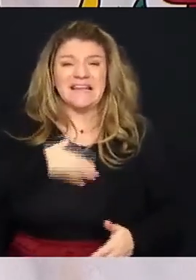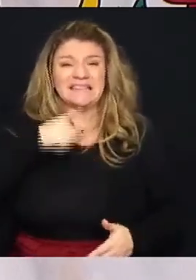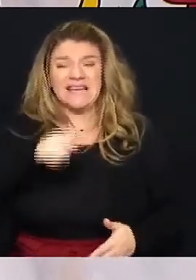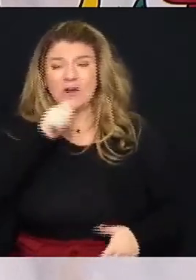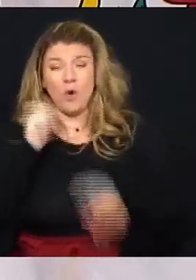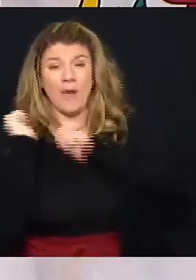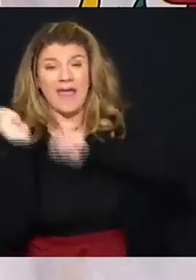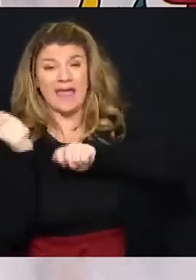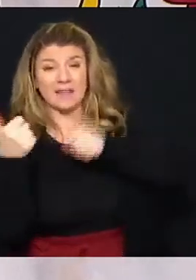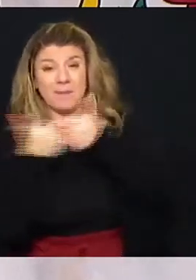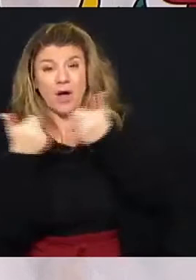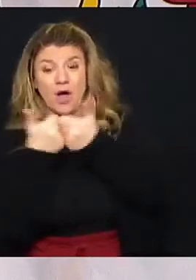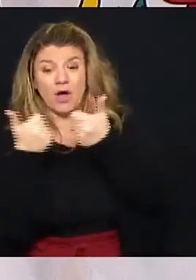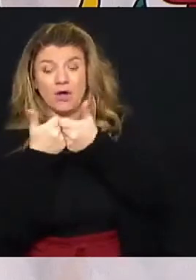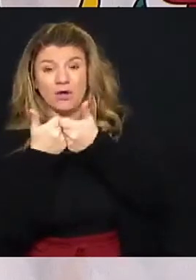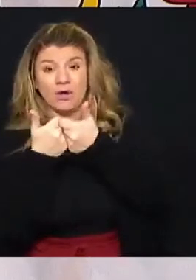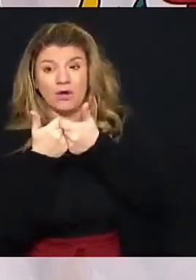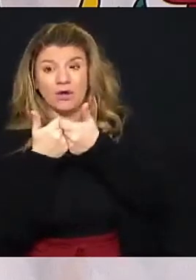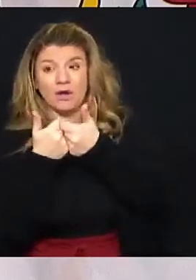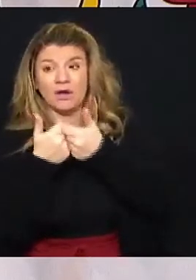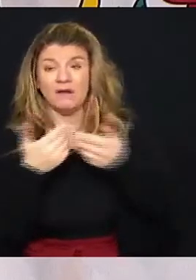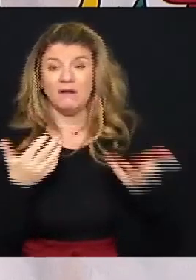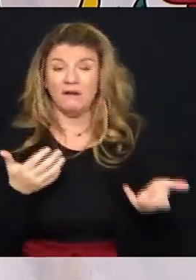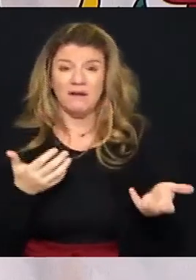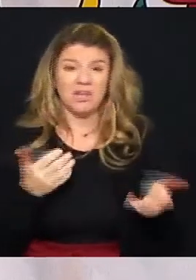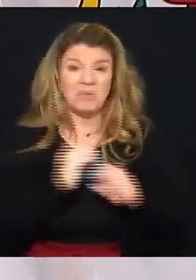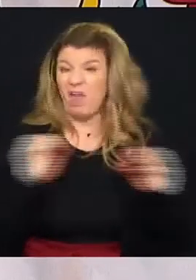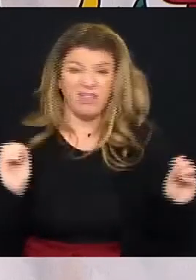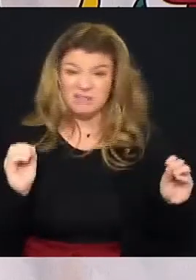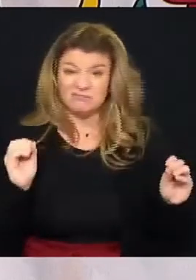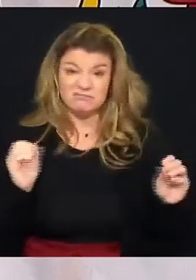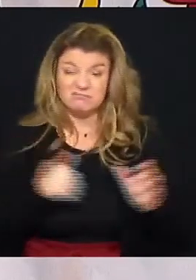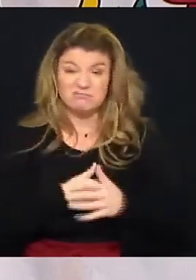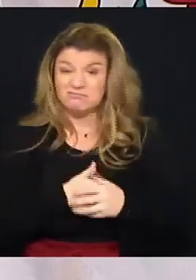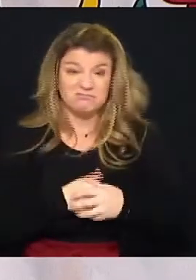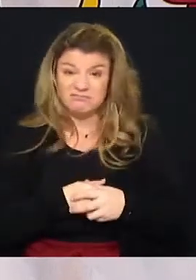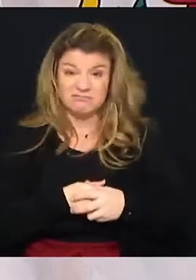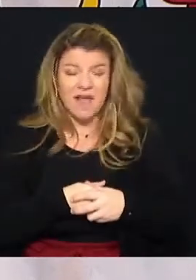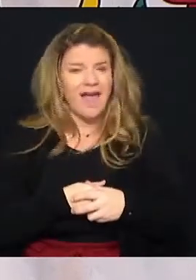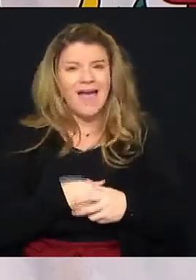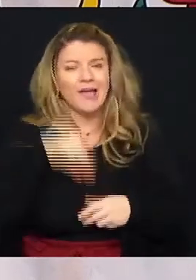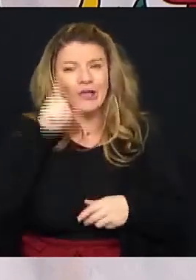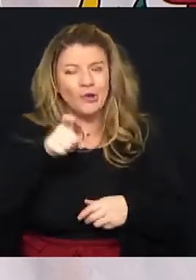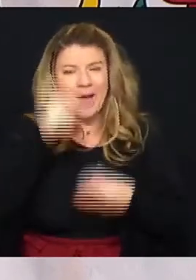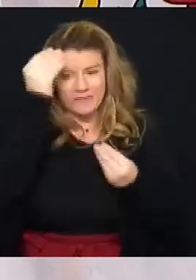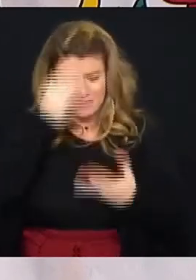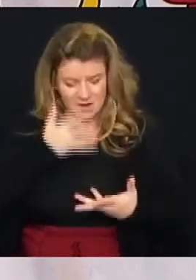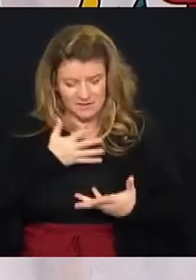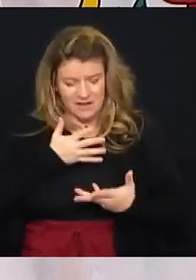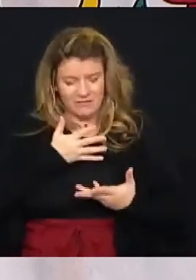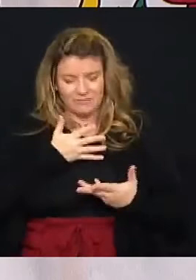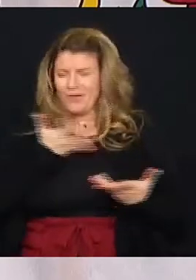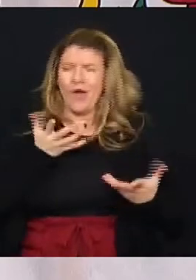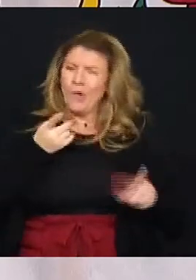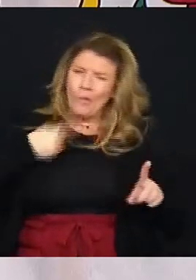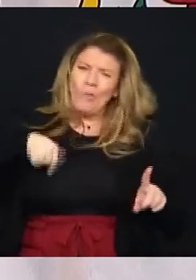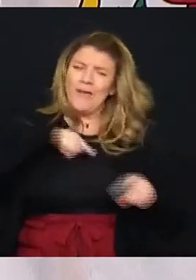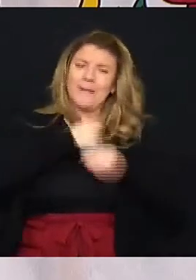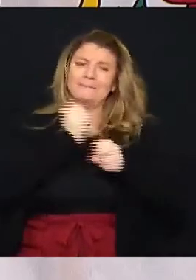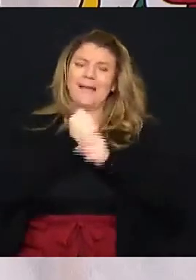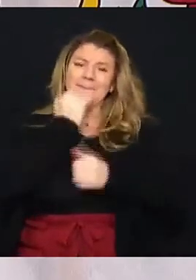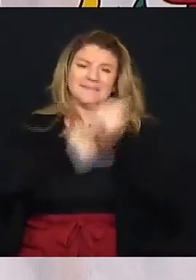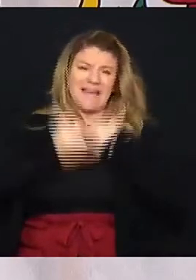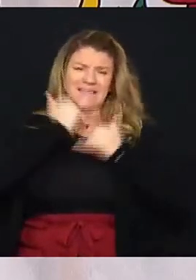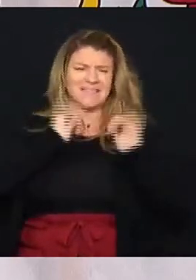ball, I don't think you're ever going to be much of nothing. You've got to convince yourself. We all make mistakes. You've got to